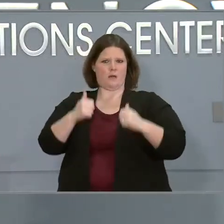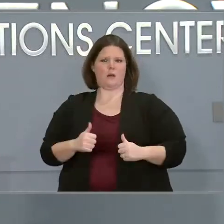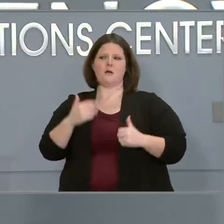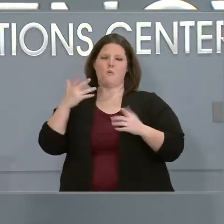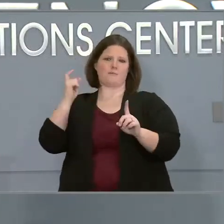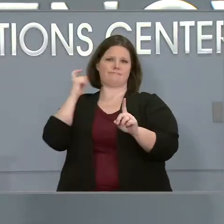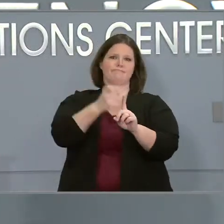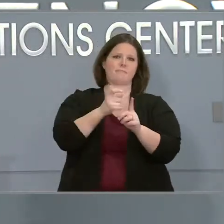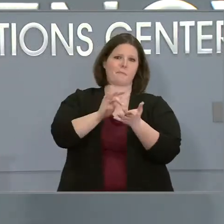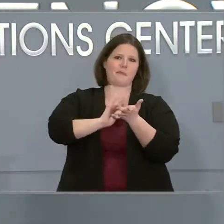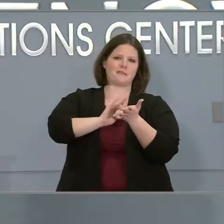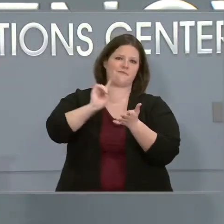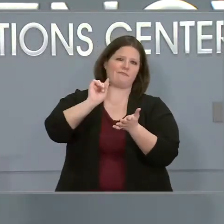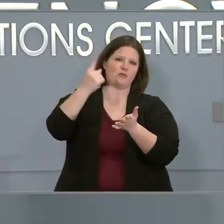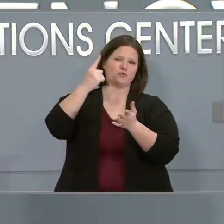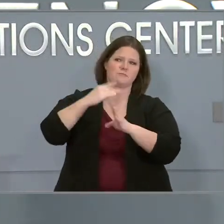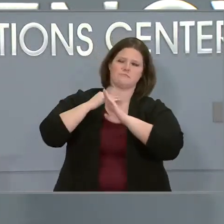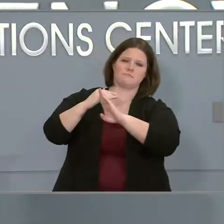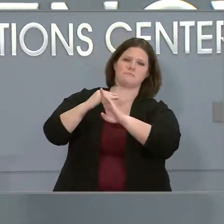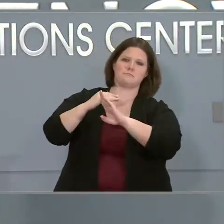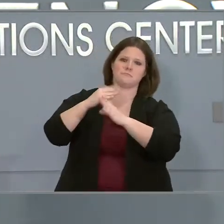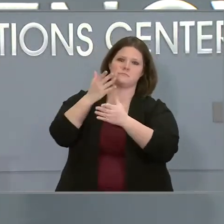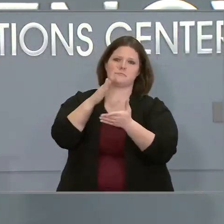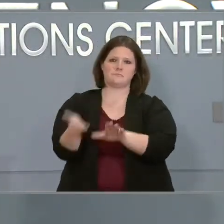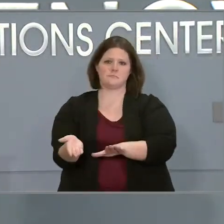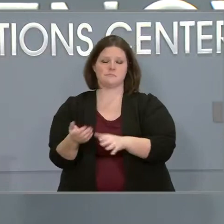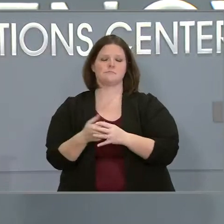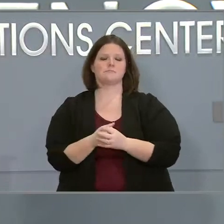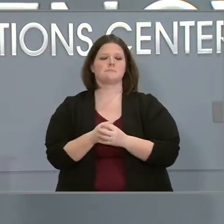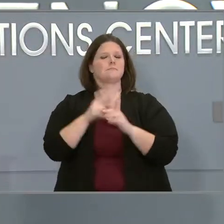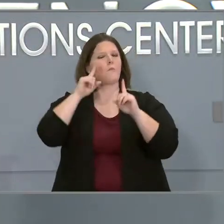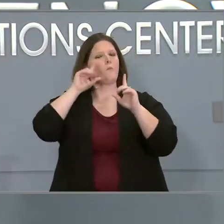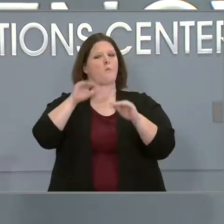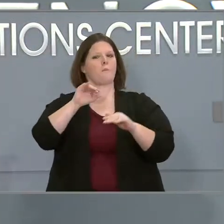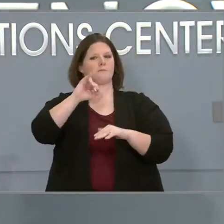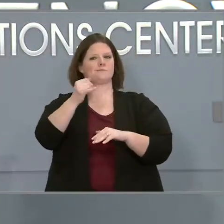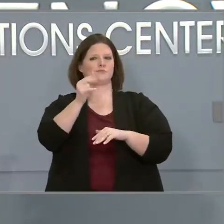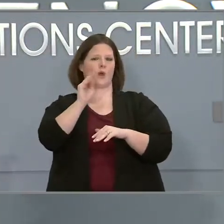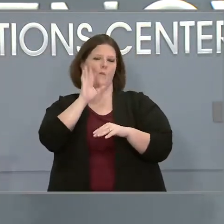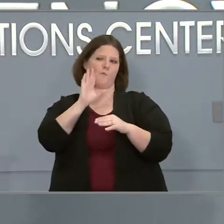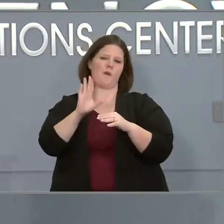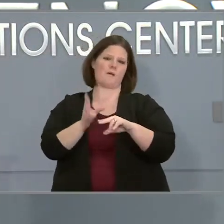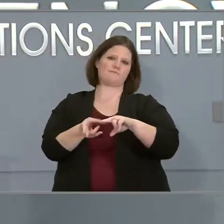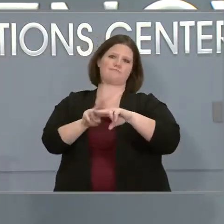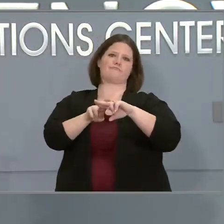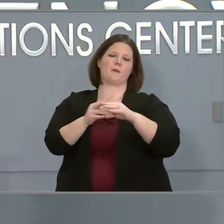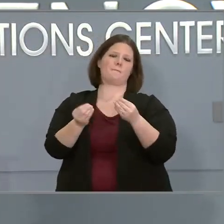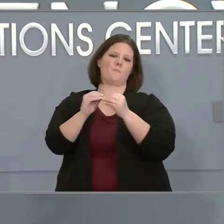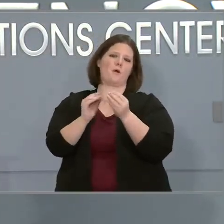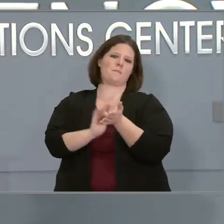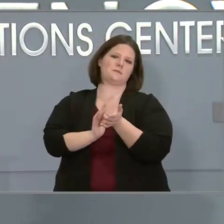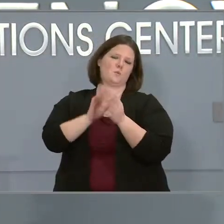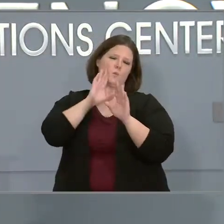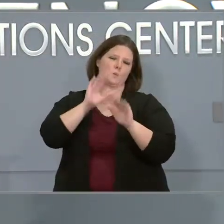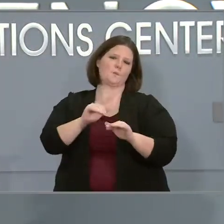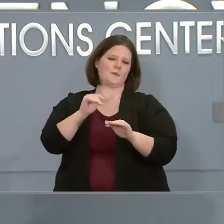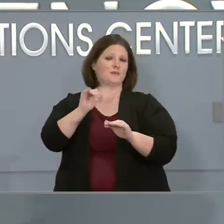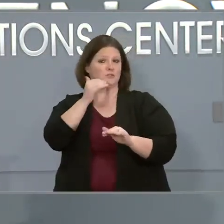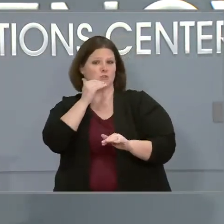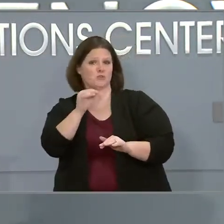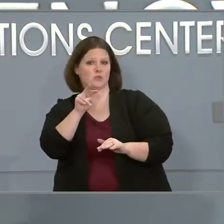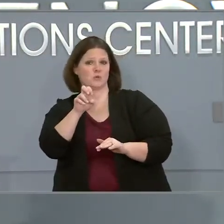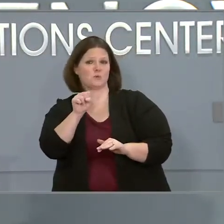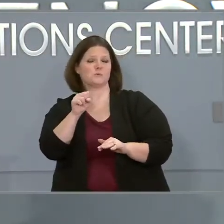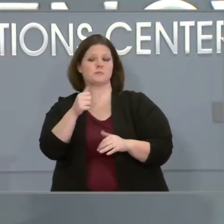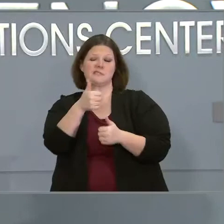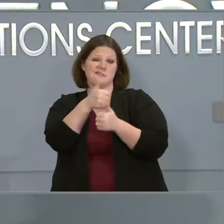at first. We're hopeful that by January we'll see more supply of this vaccine, which is great news. I think every additional tool that